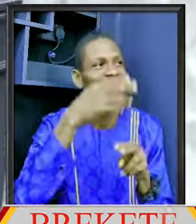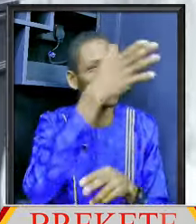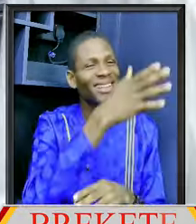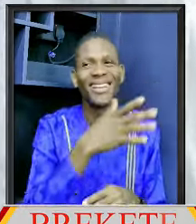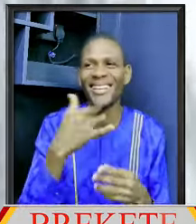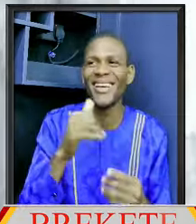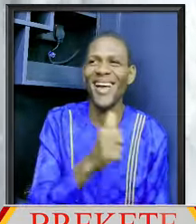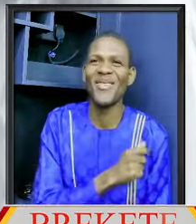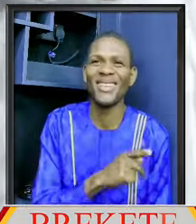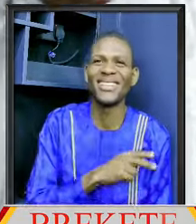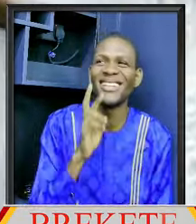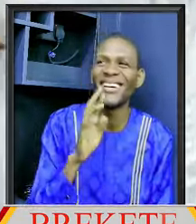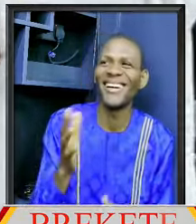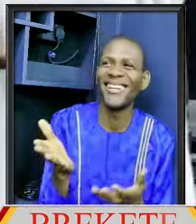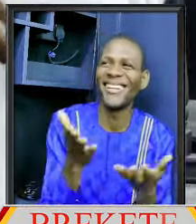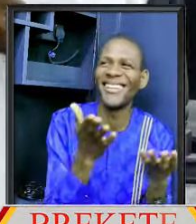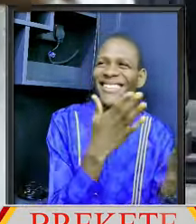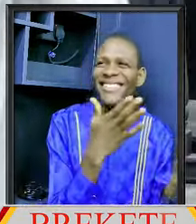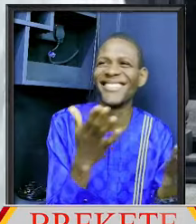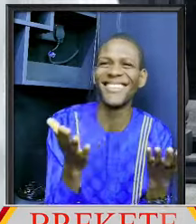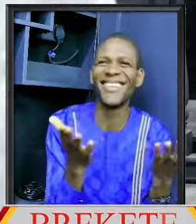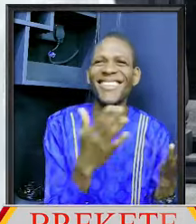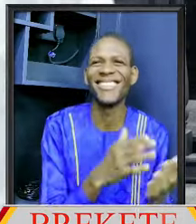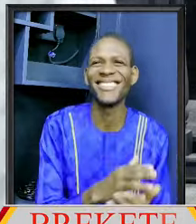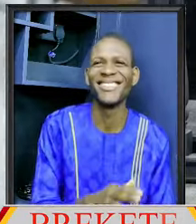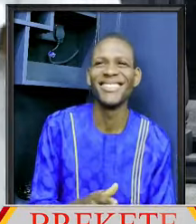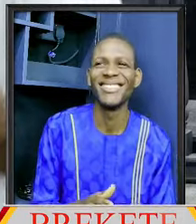We're going to appreciate it. Oh, yeah, yeah, quickly.